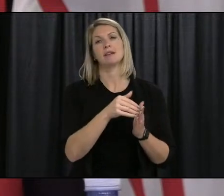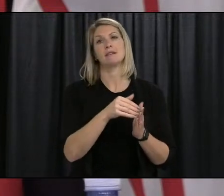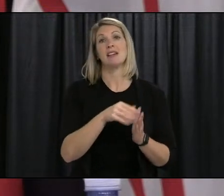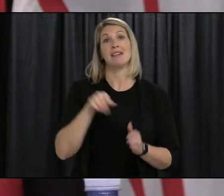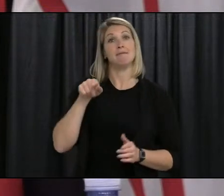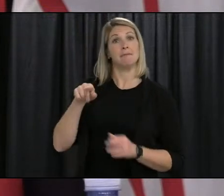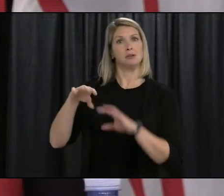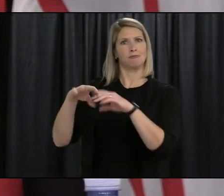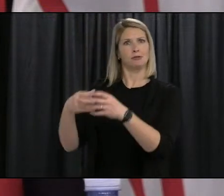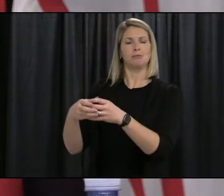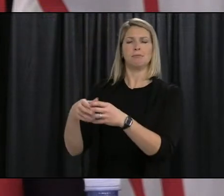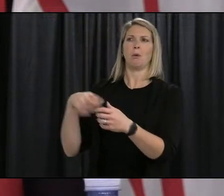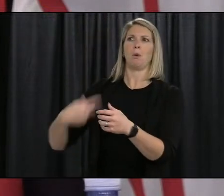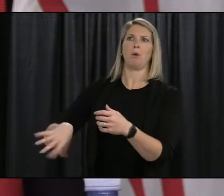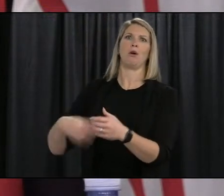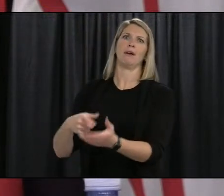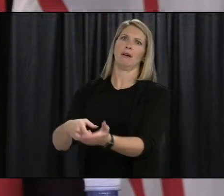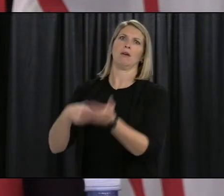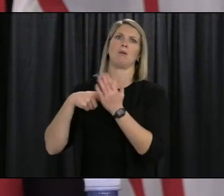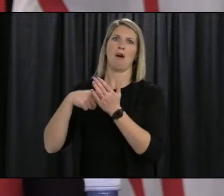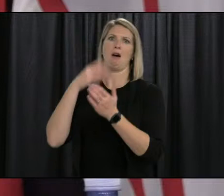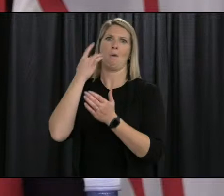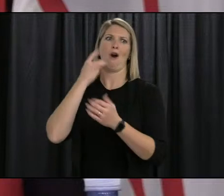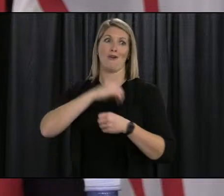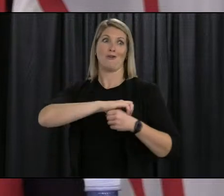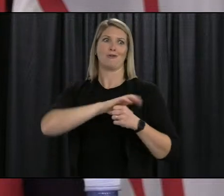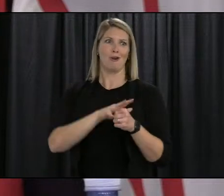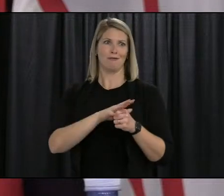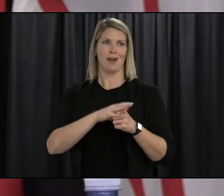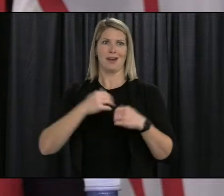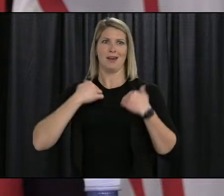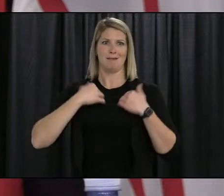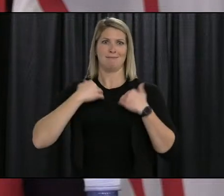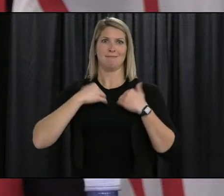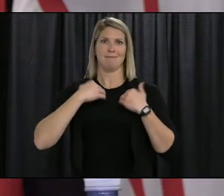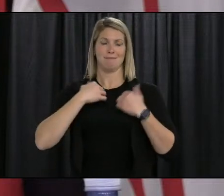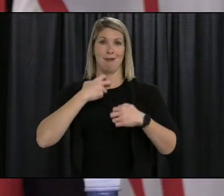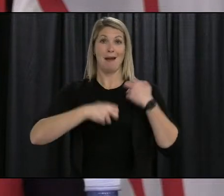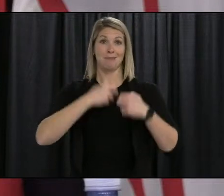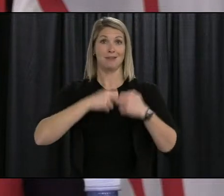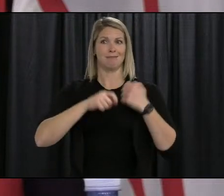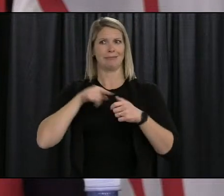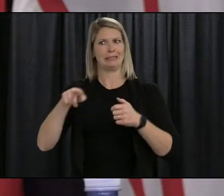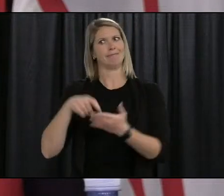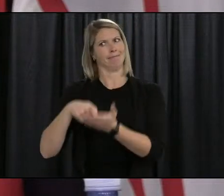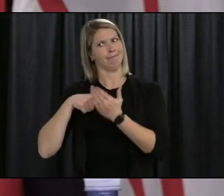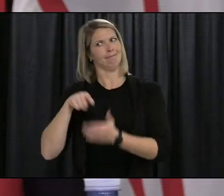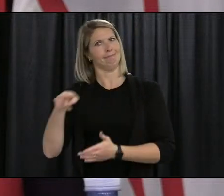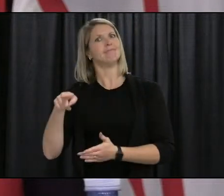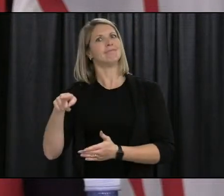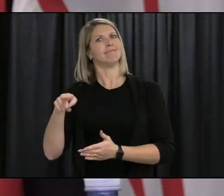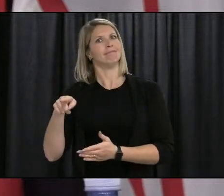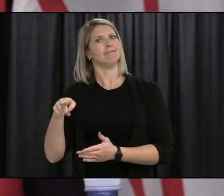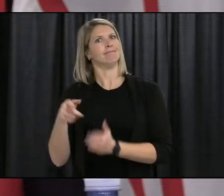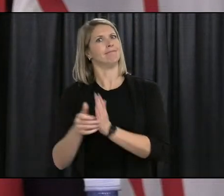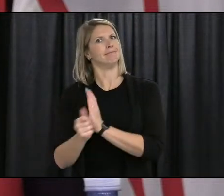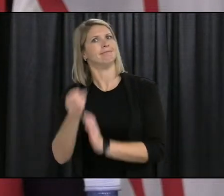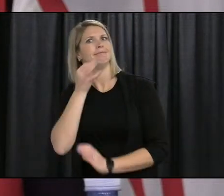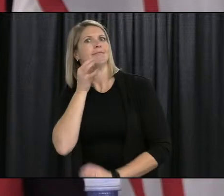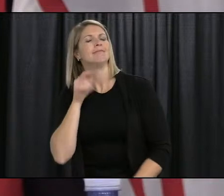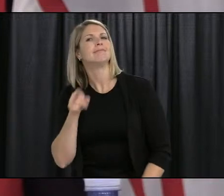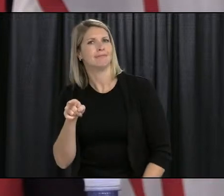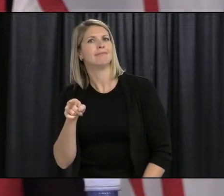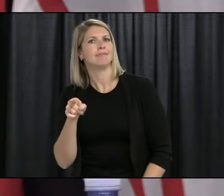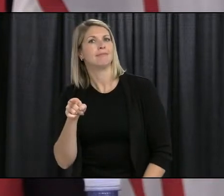COVID, particularly as it presents as an illness involving breathing. They